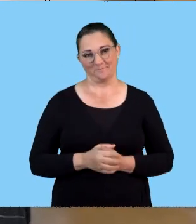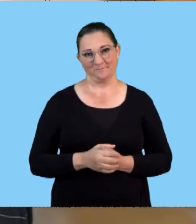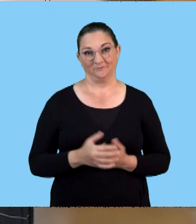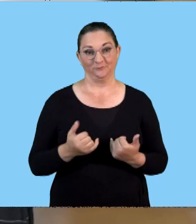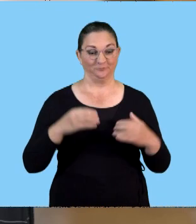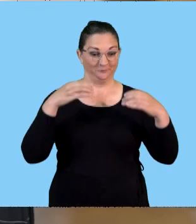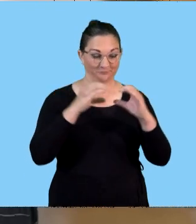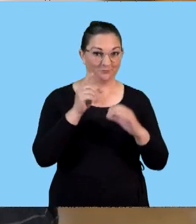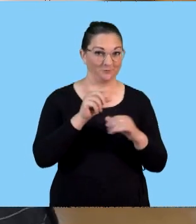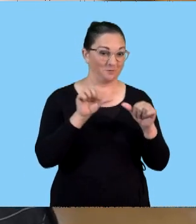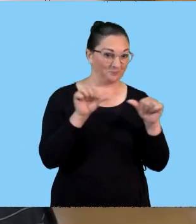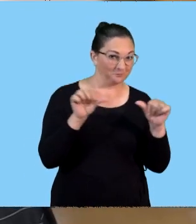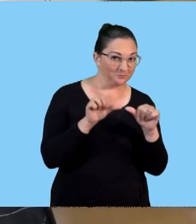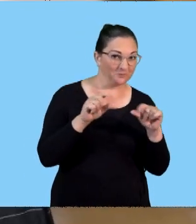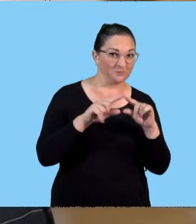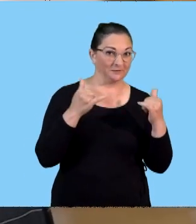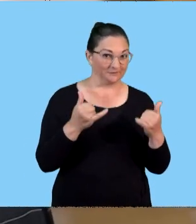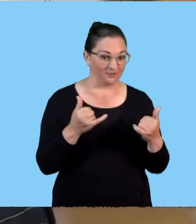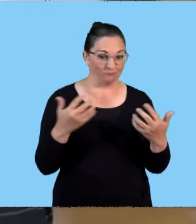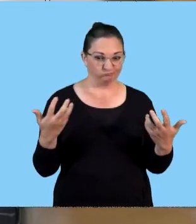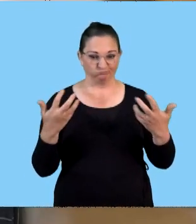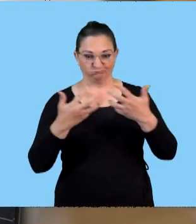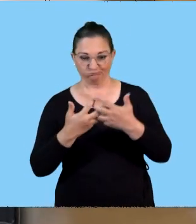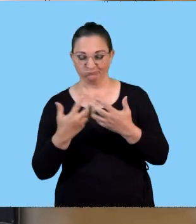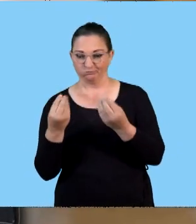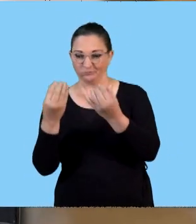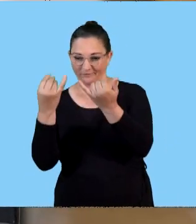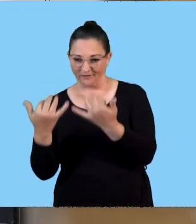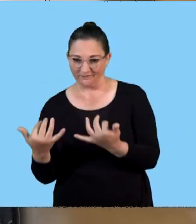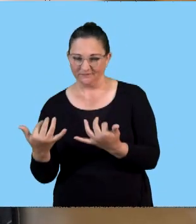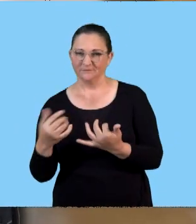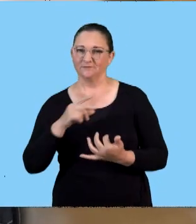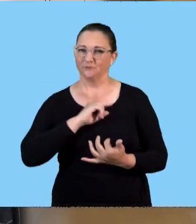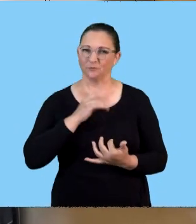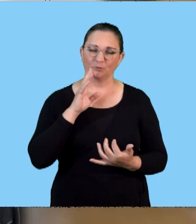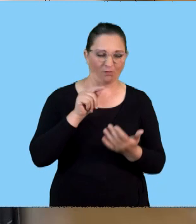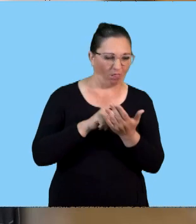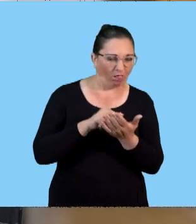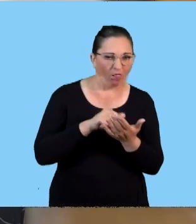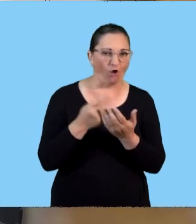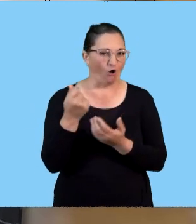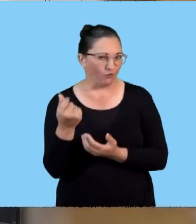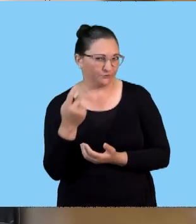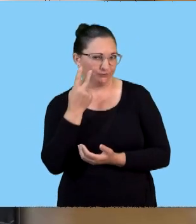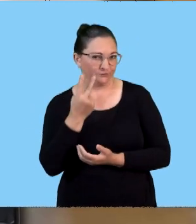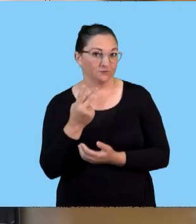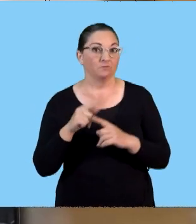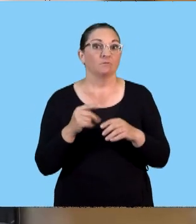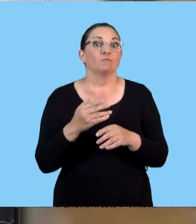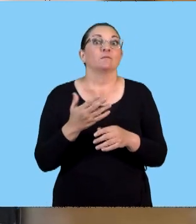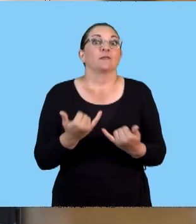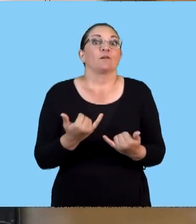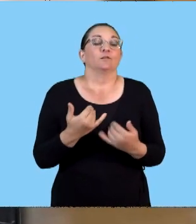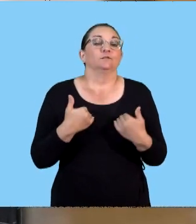topic of measurement integrated with finance, meaning we'll be doing some cost calculation. But before I start with